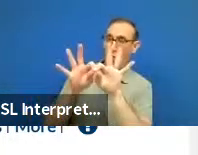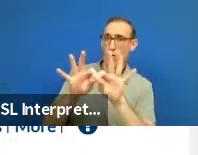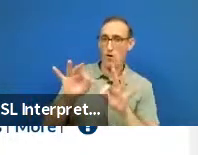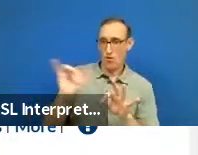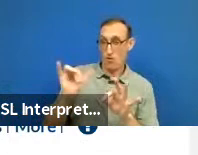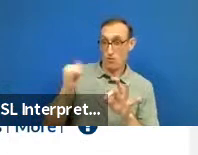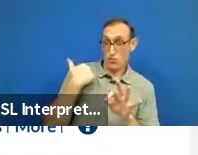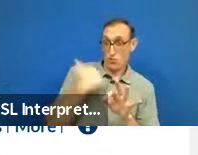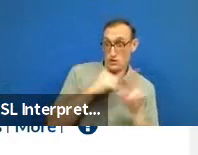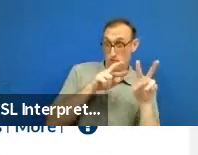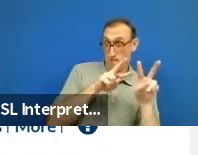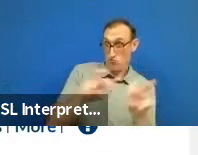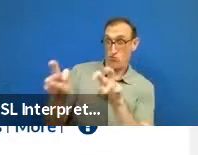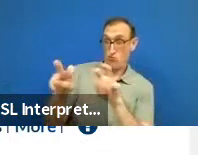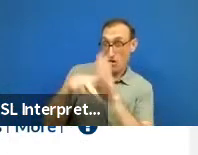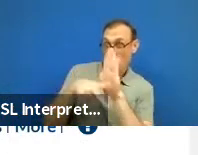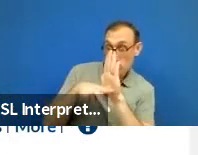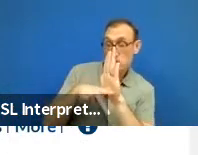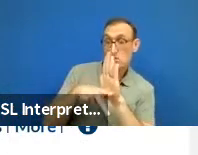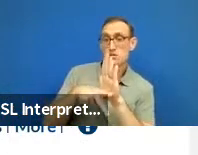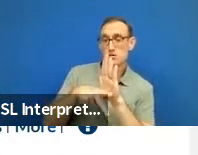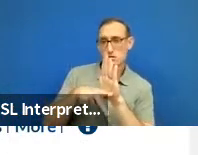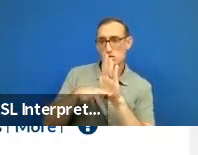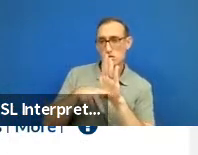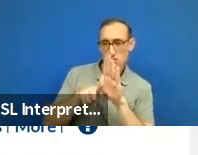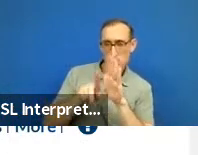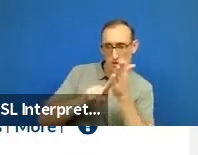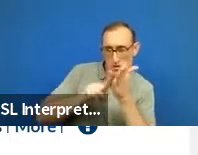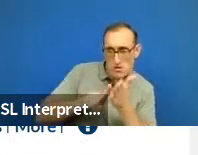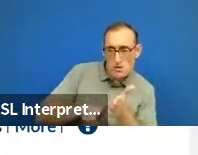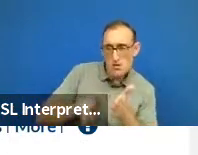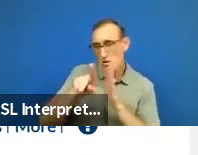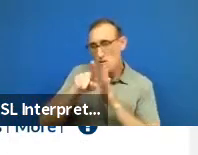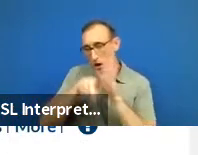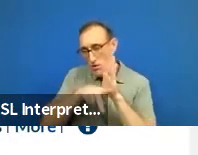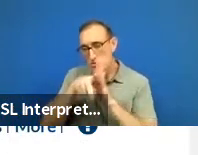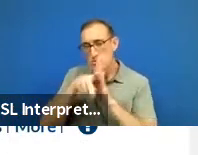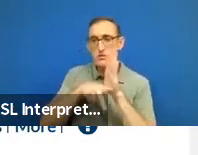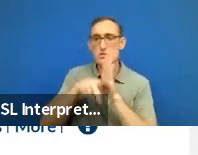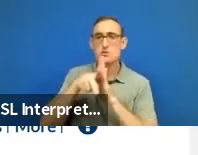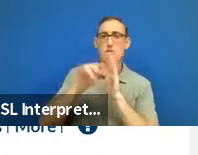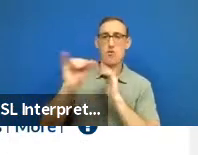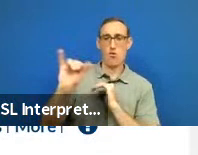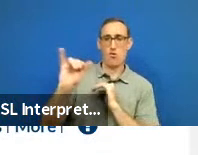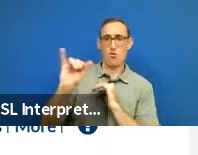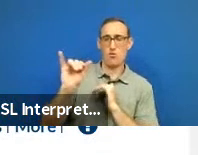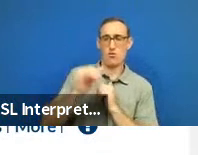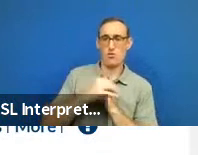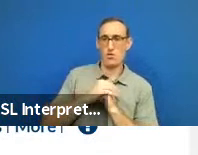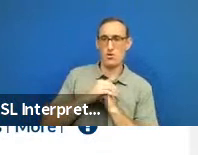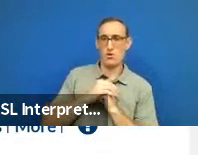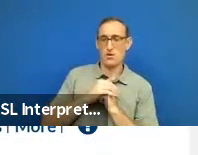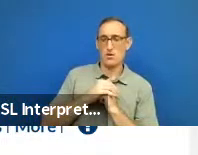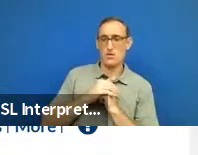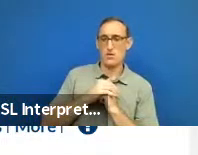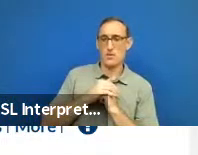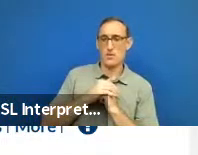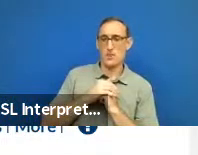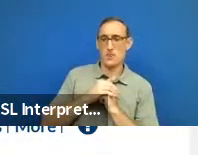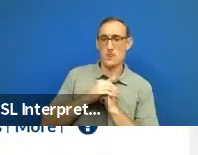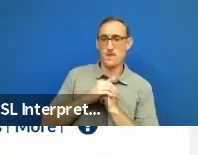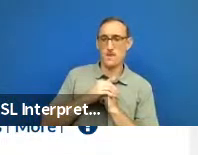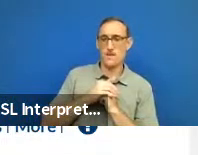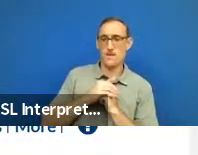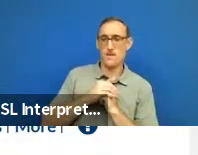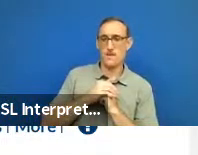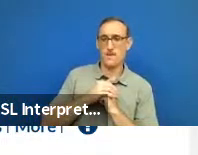the things that we're also validating would be their applicability, for lack of a shorter word, to our current